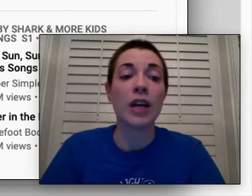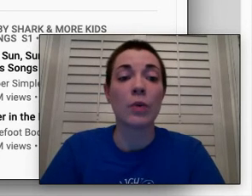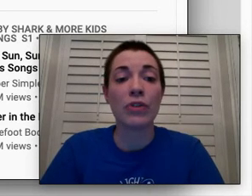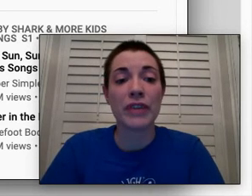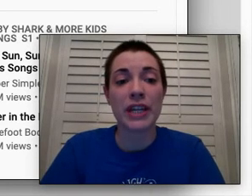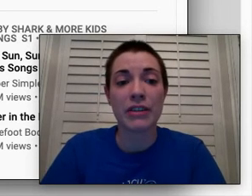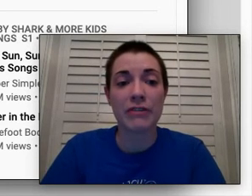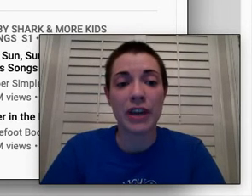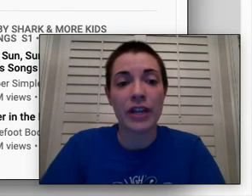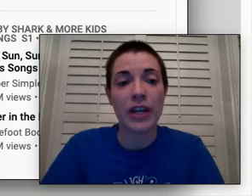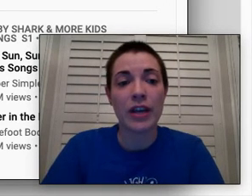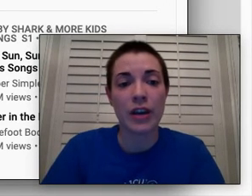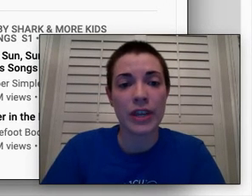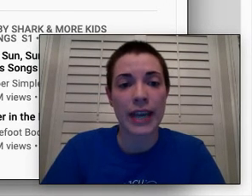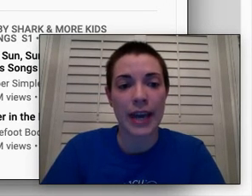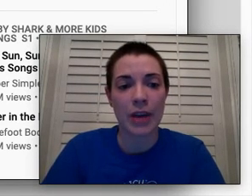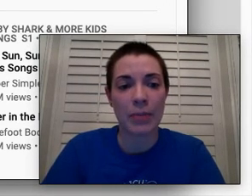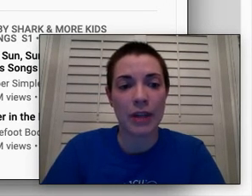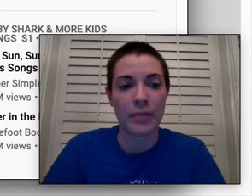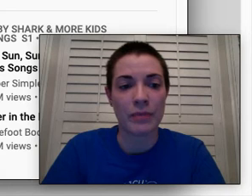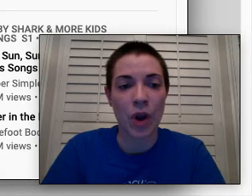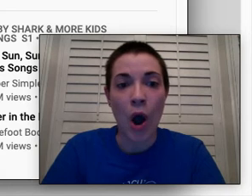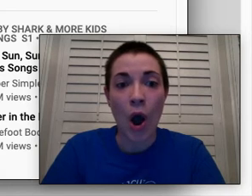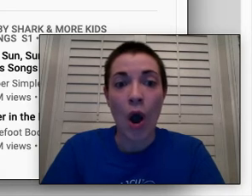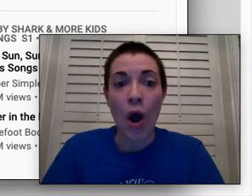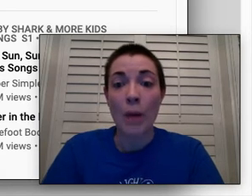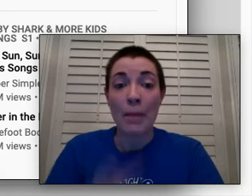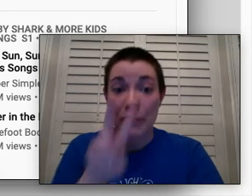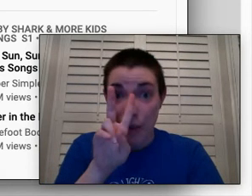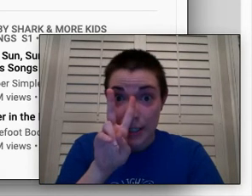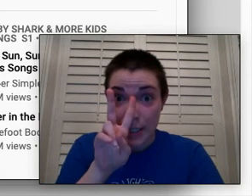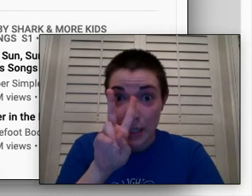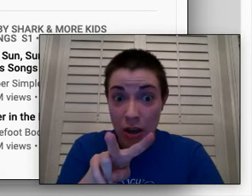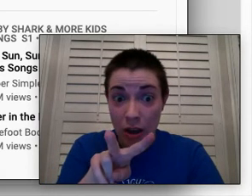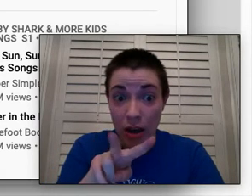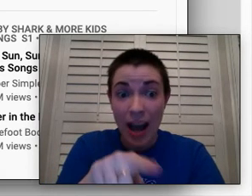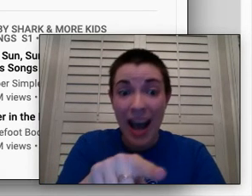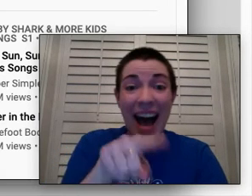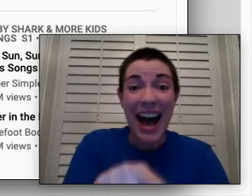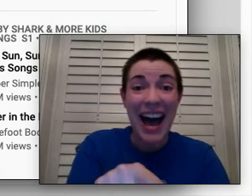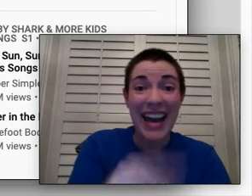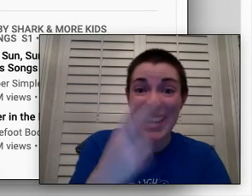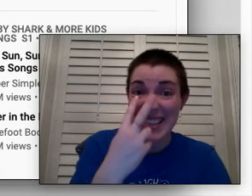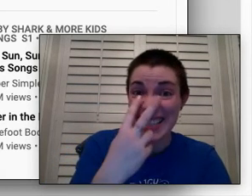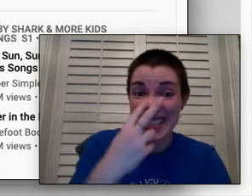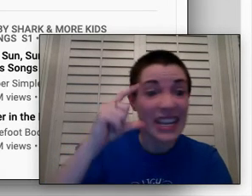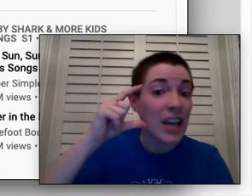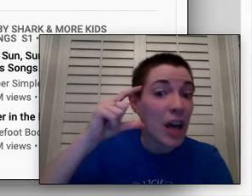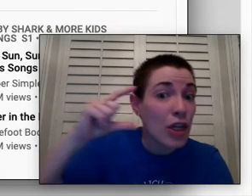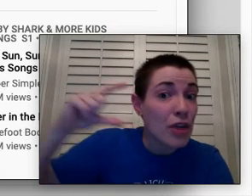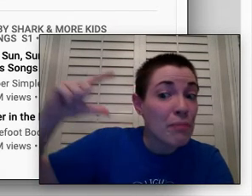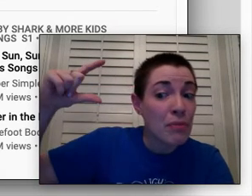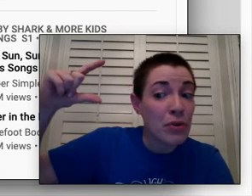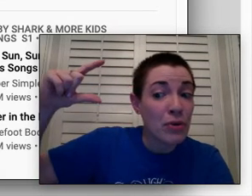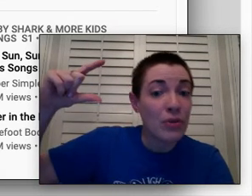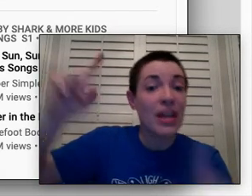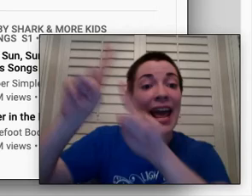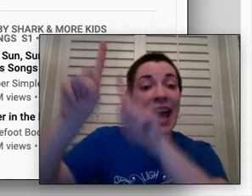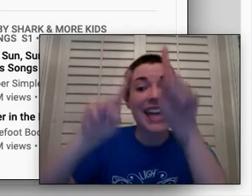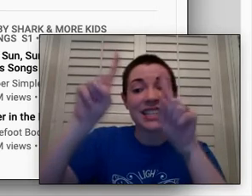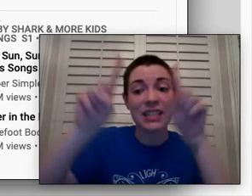Now look, we're reading The Very Hungry Caterpillar. My friends, look. I see the